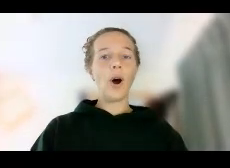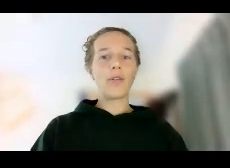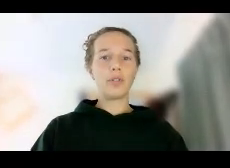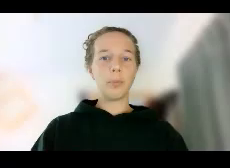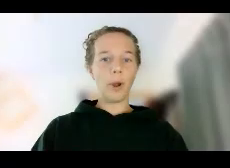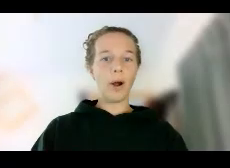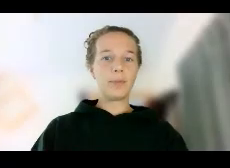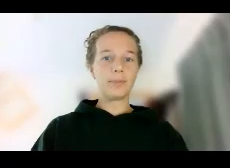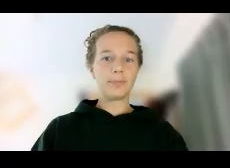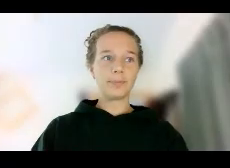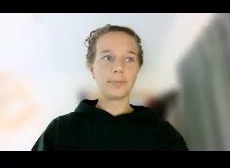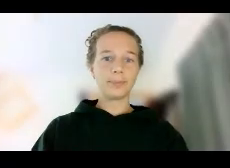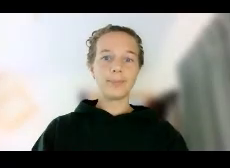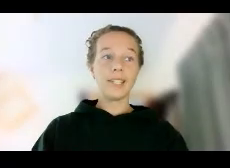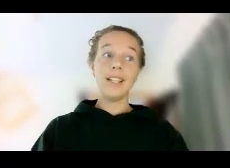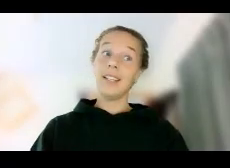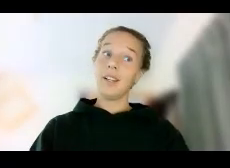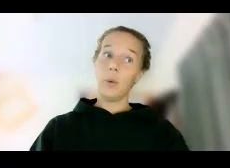has heard of the blob?